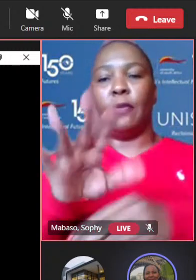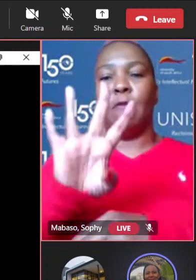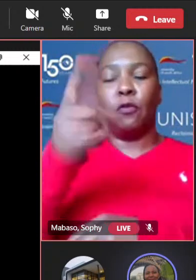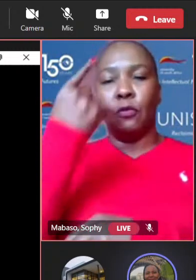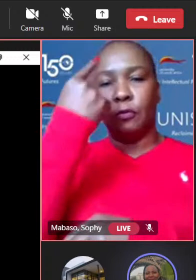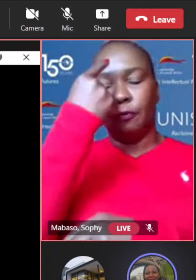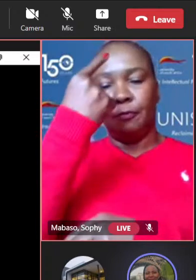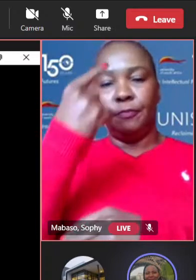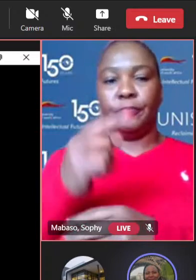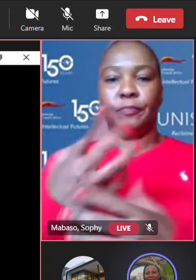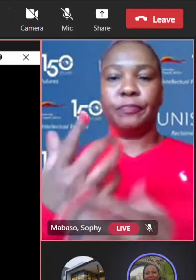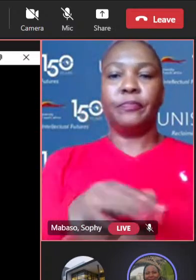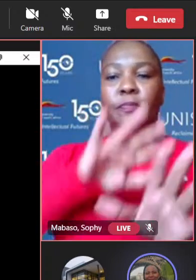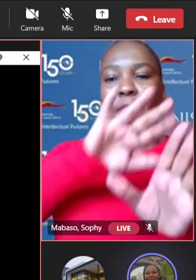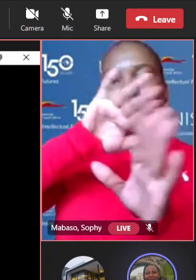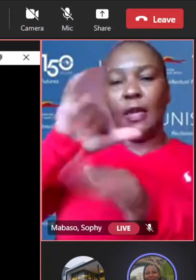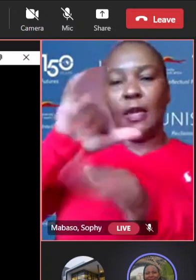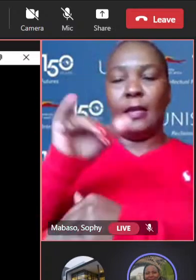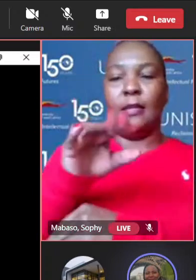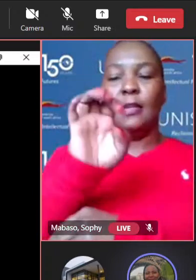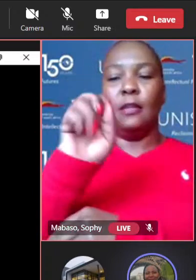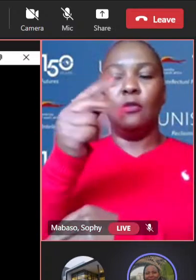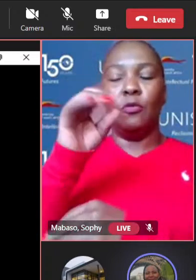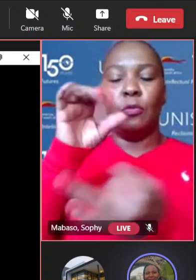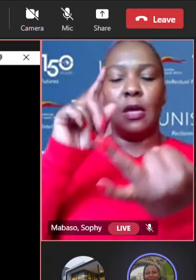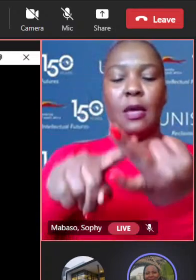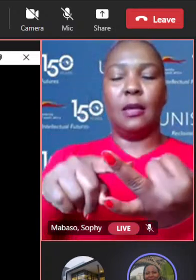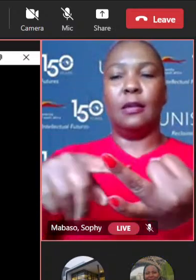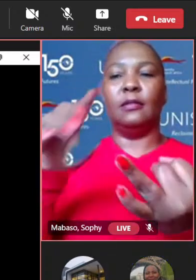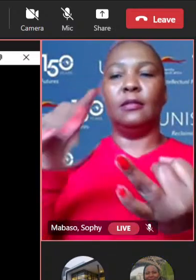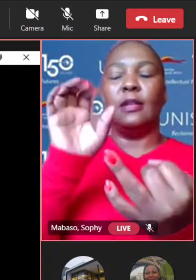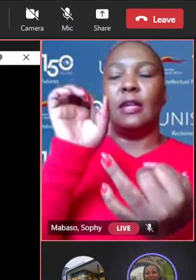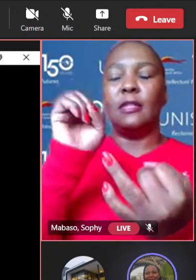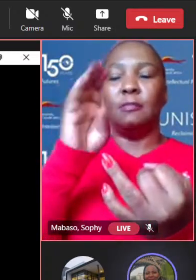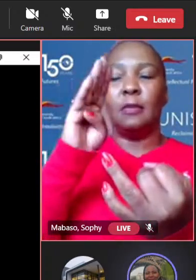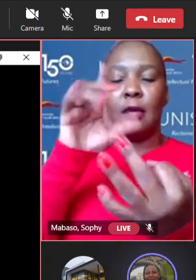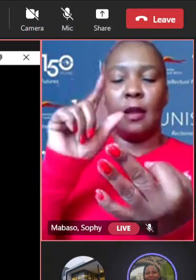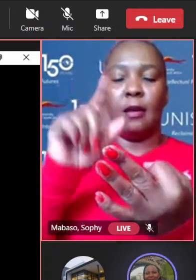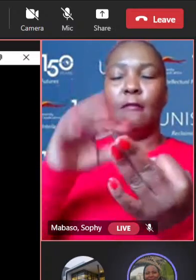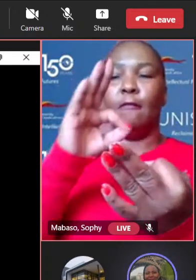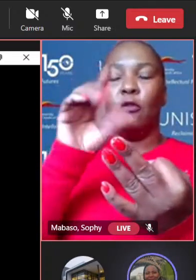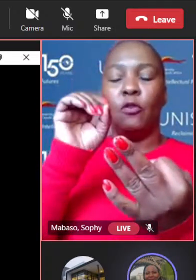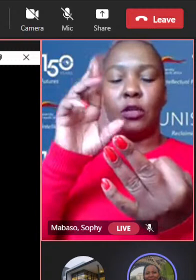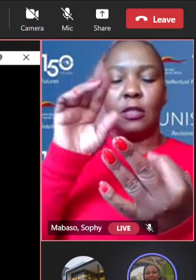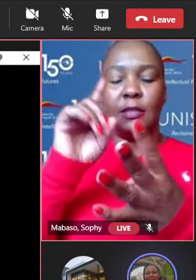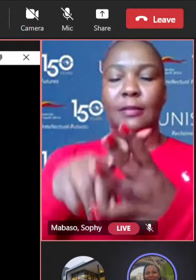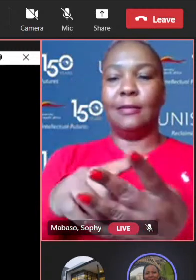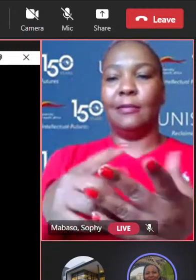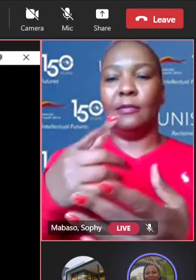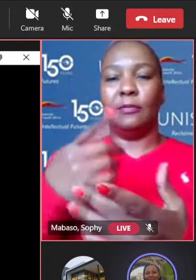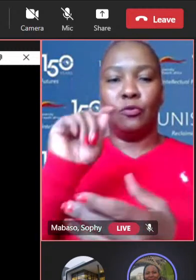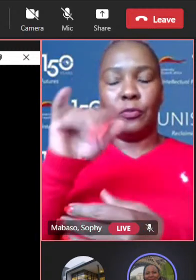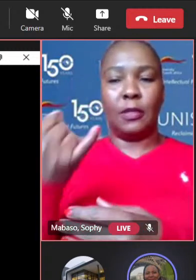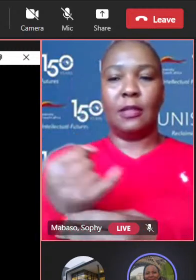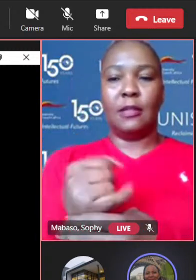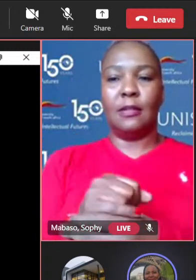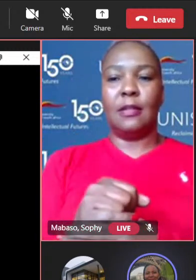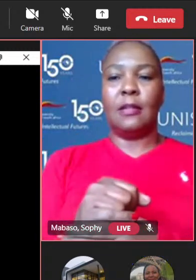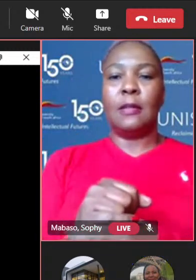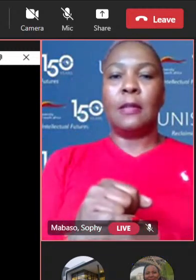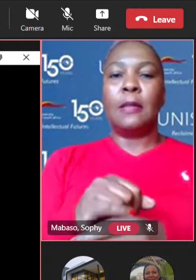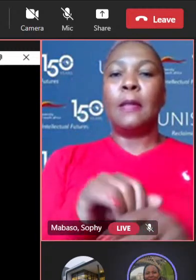except Ethiopia, East London, Florida, and SBL. And during public holidays, all libraries are